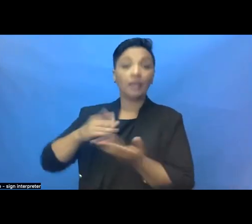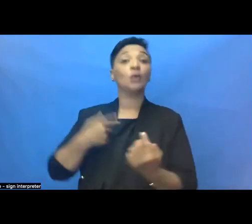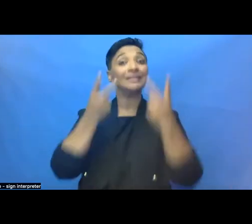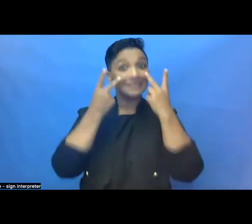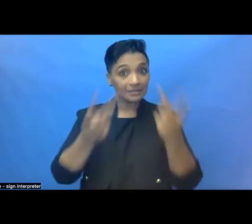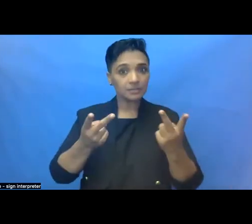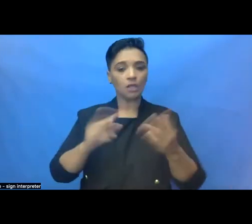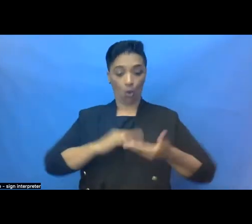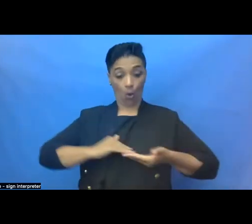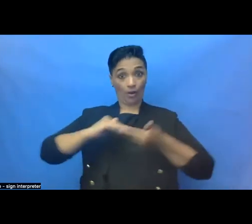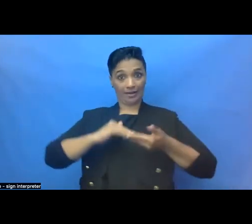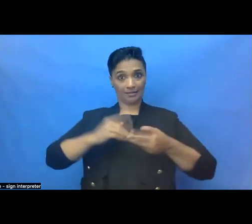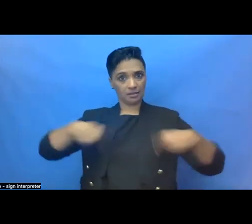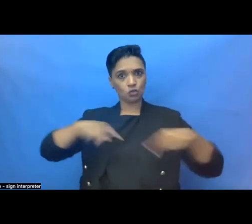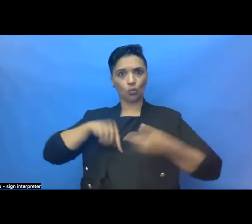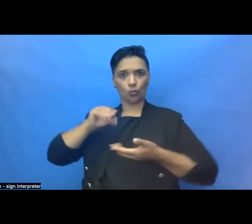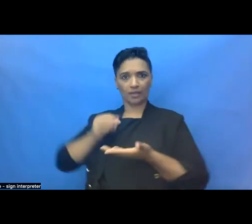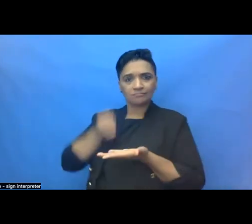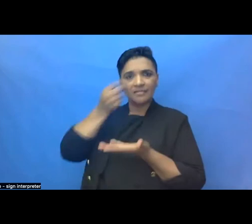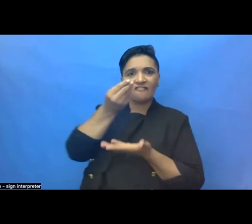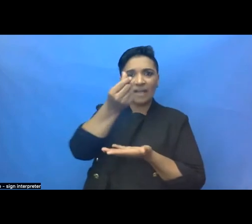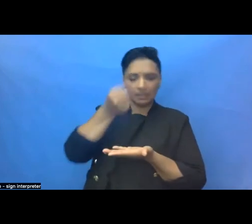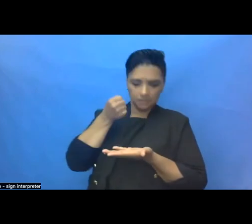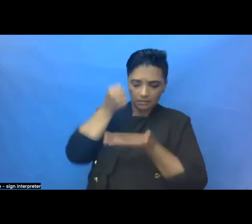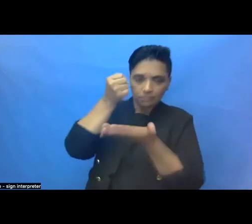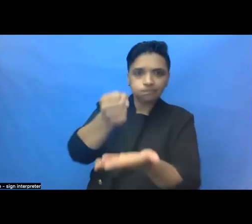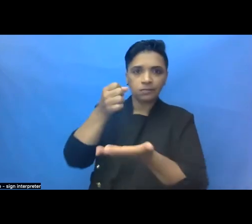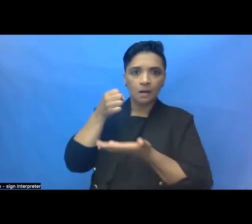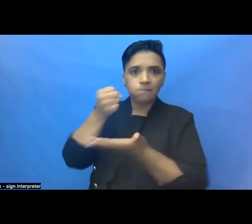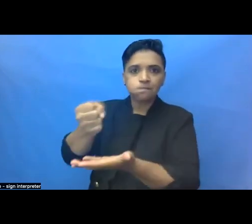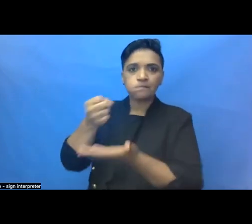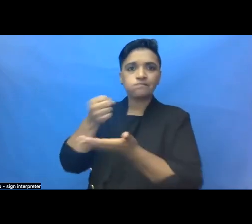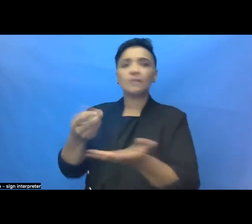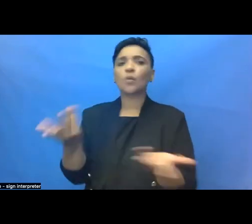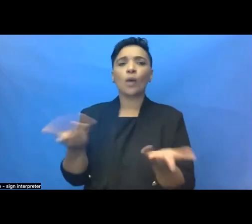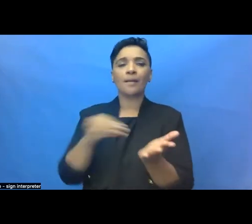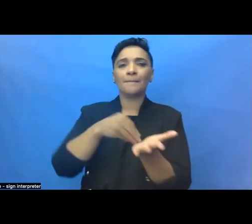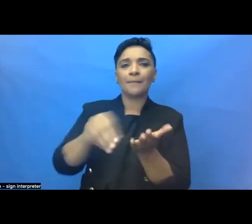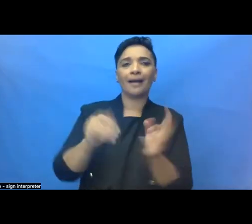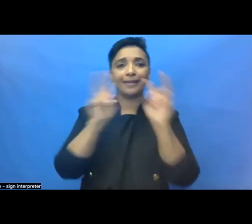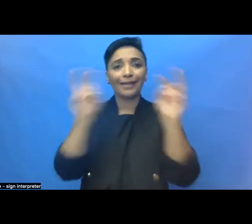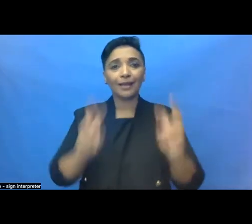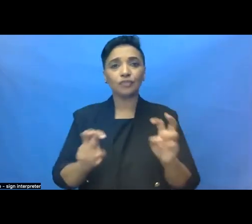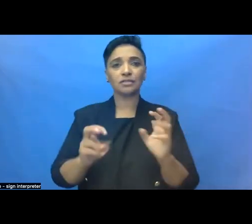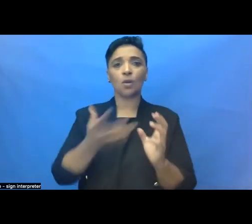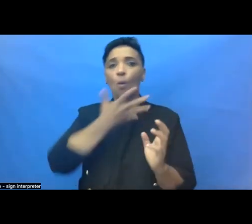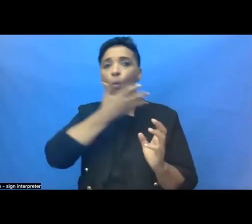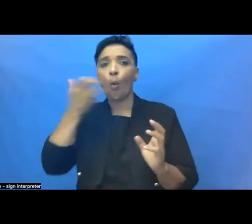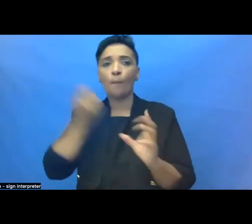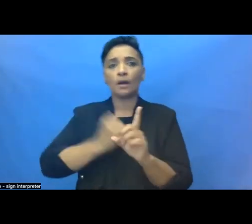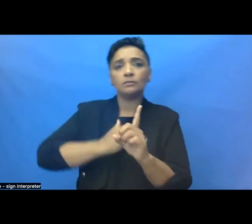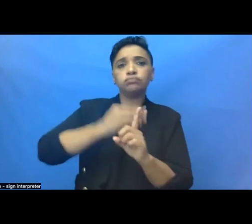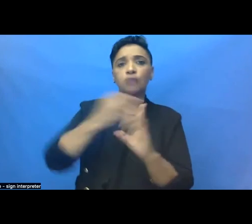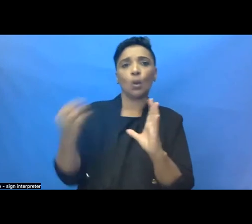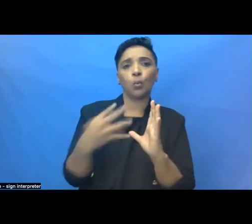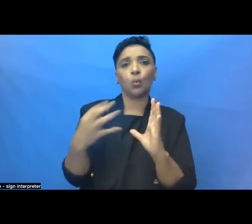providing financial support to support electricity, heating, etc. But we know that this is at